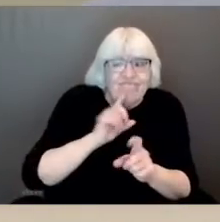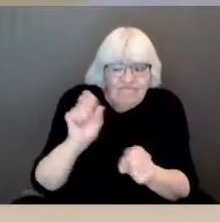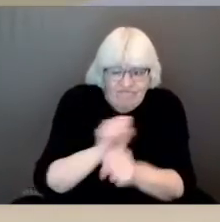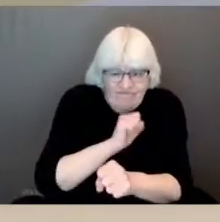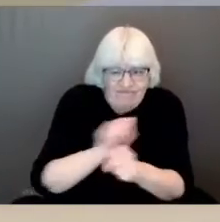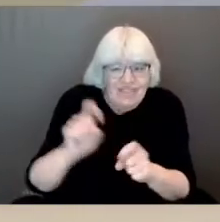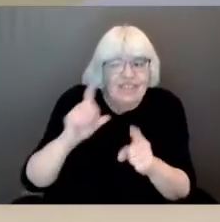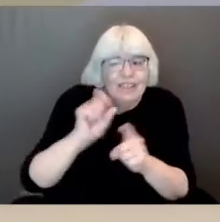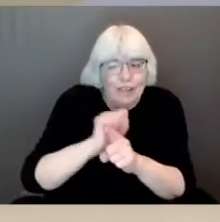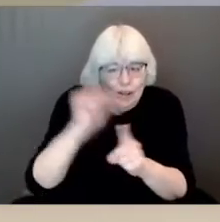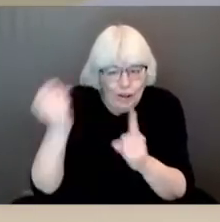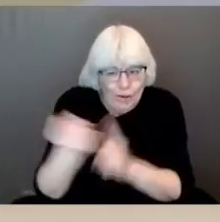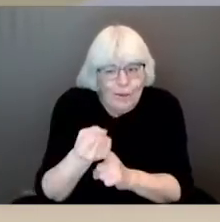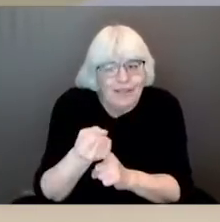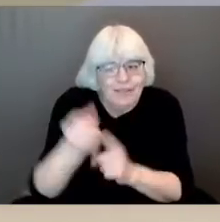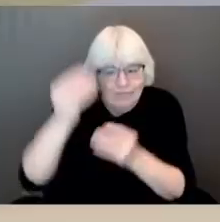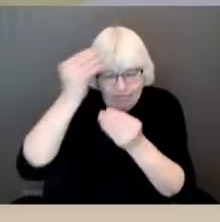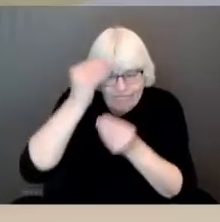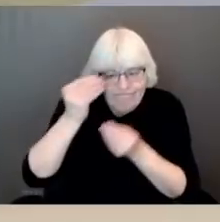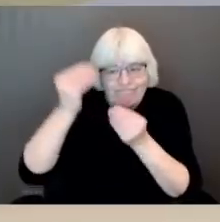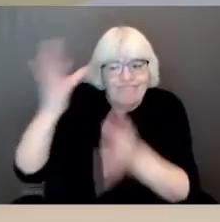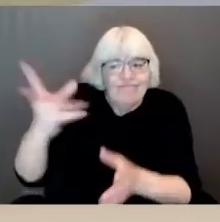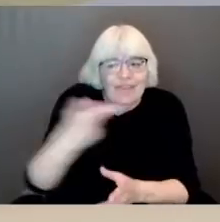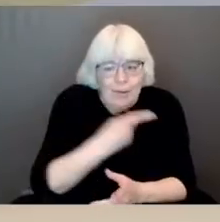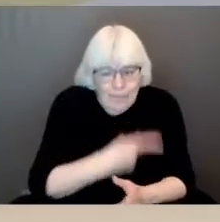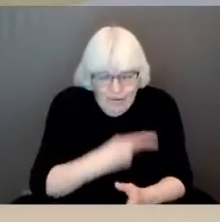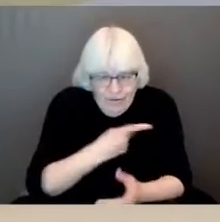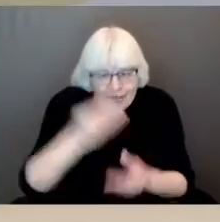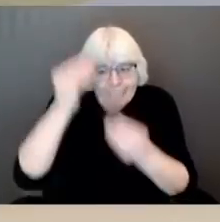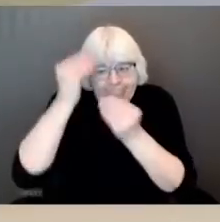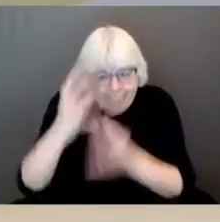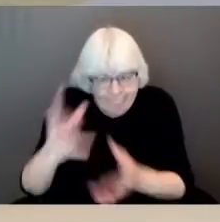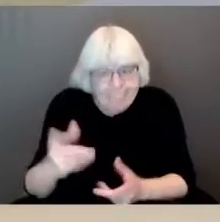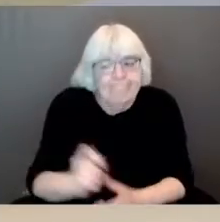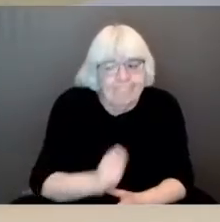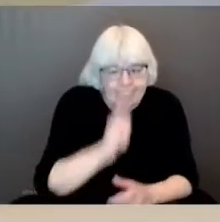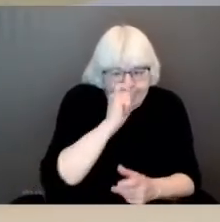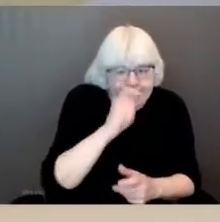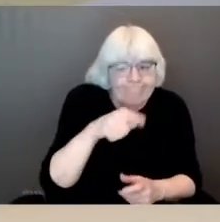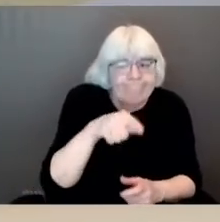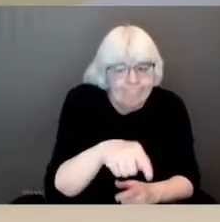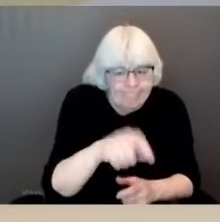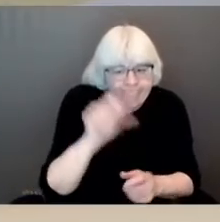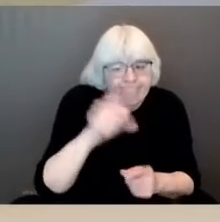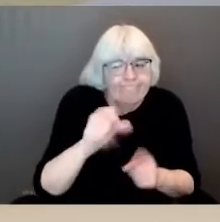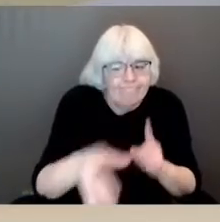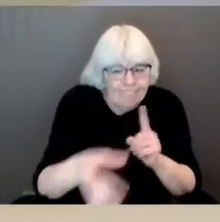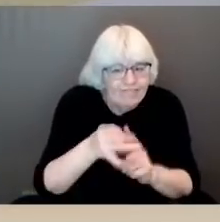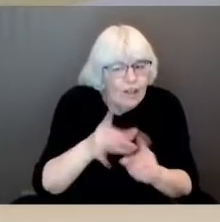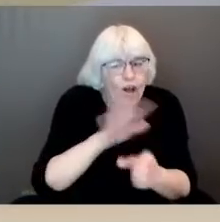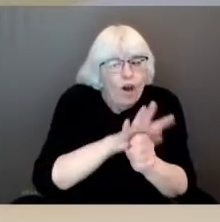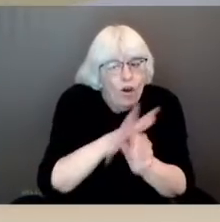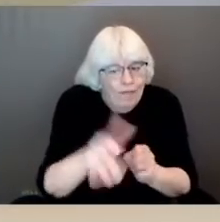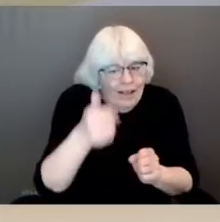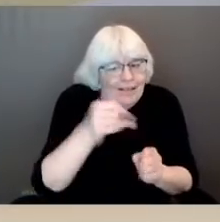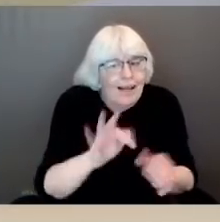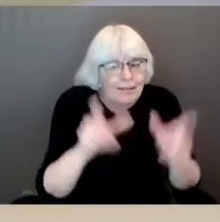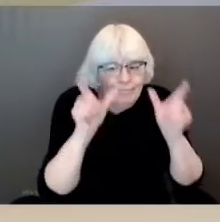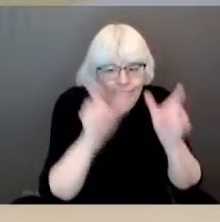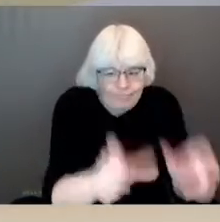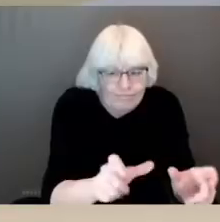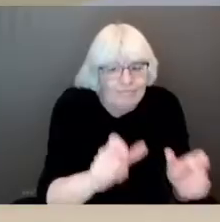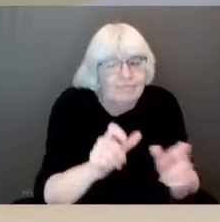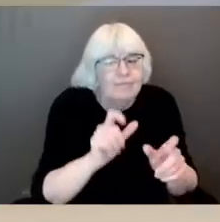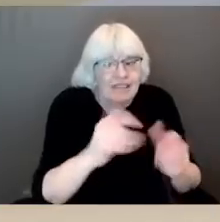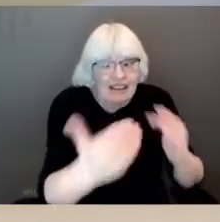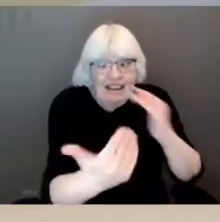advise the jurisdiction that there had been a case identified and they were going back to their own province. So that